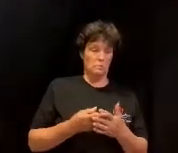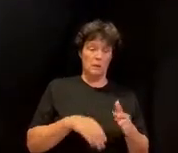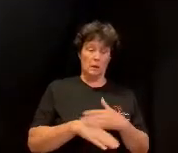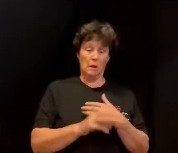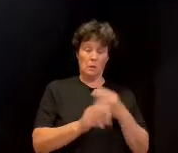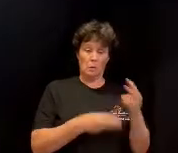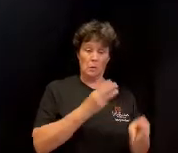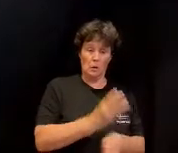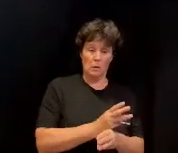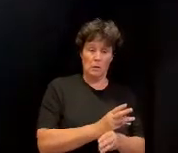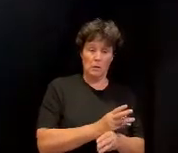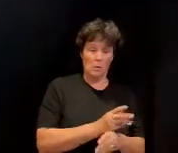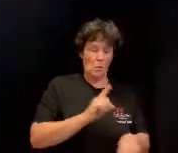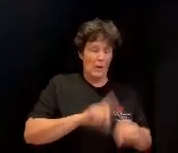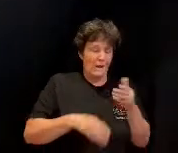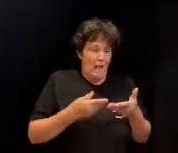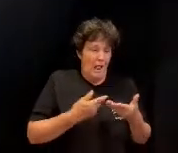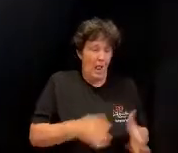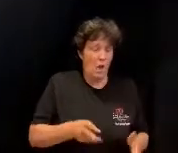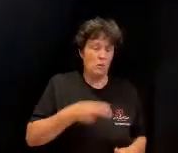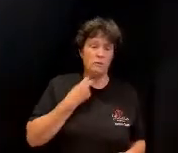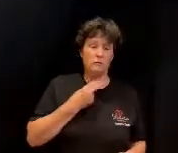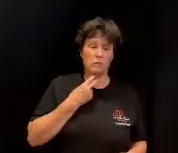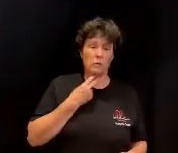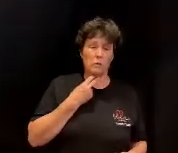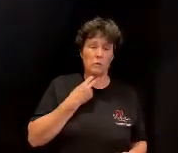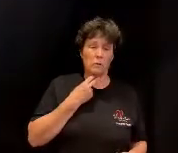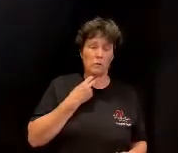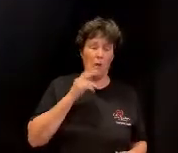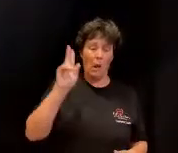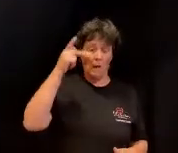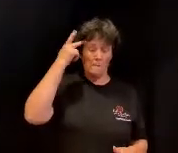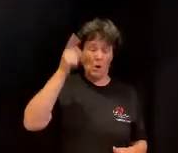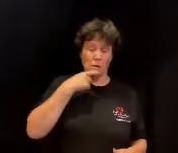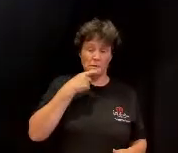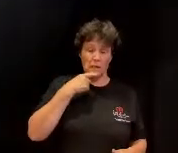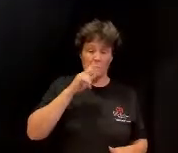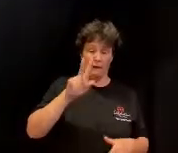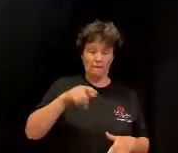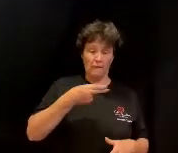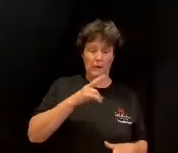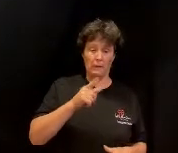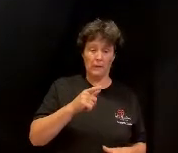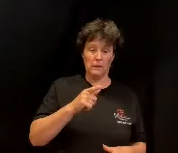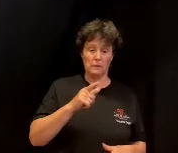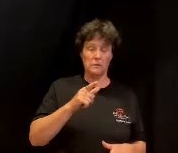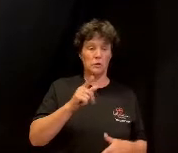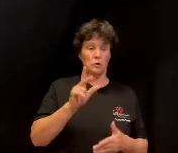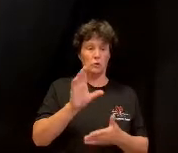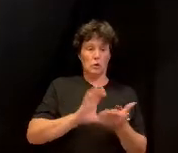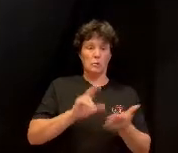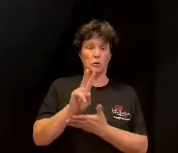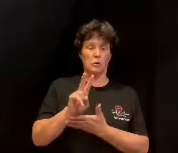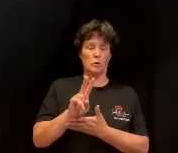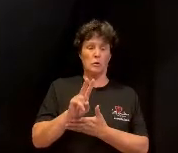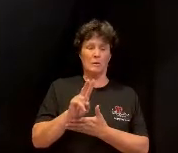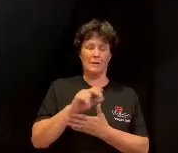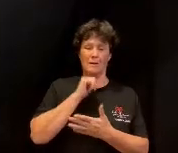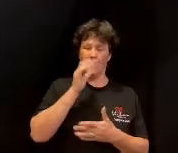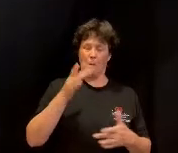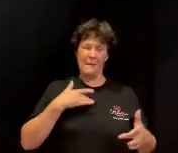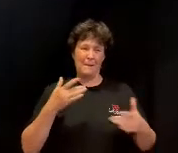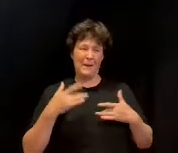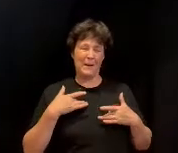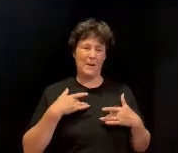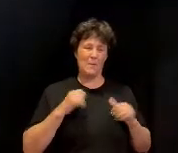voice. Apostle Paul said it like this in Philippians 2. He said, do all things without complaining, disputing, that you may become blameless